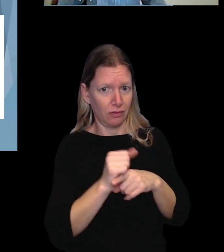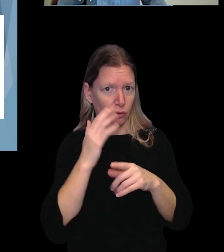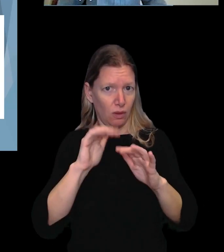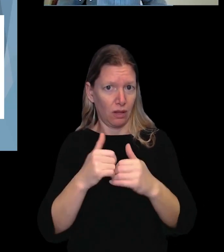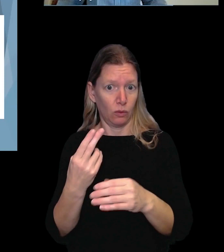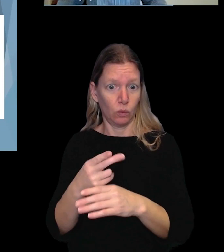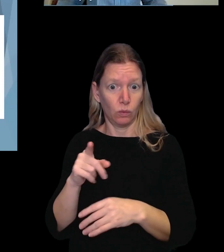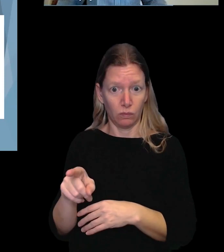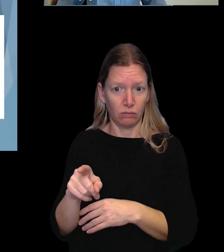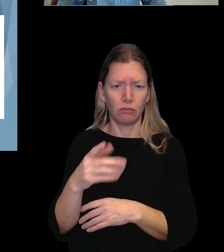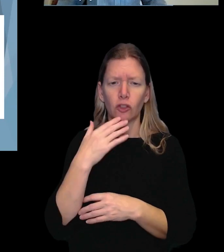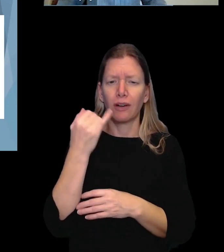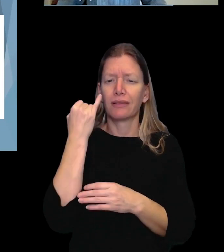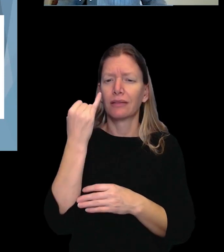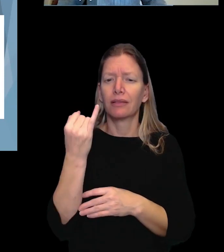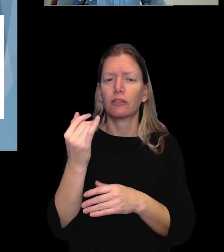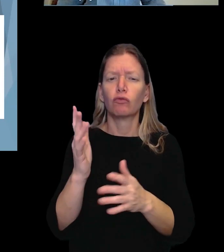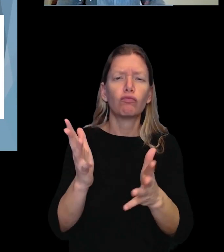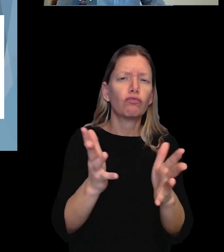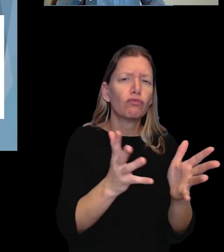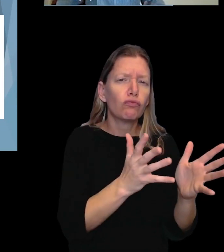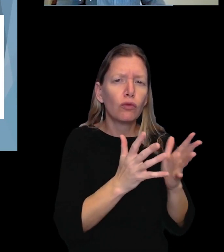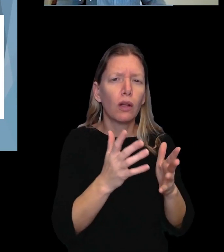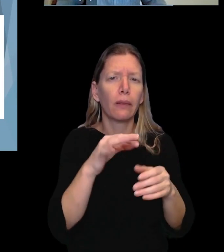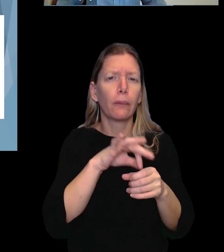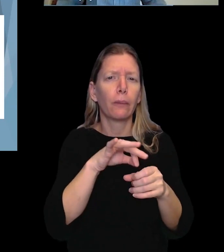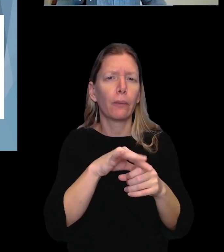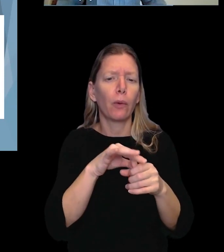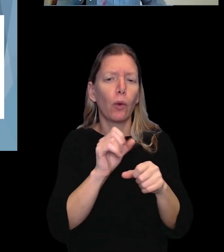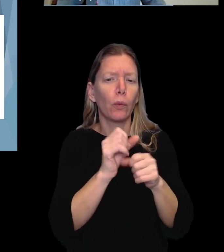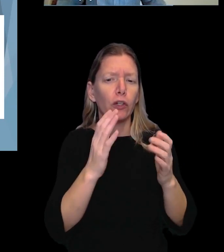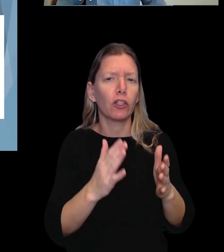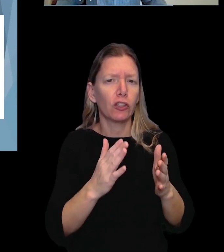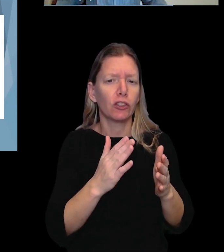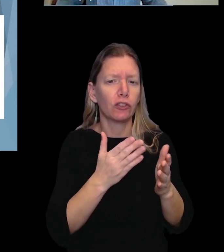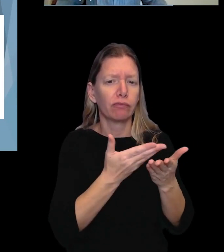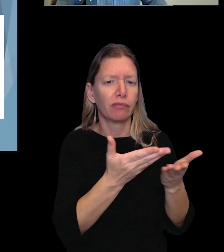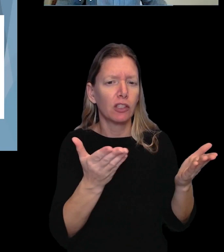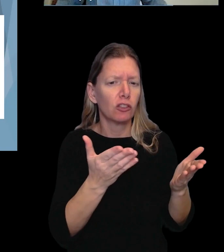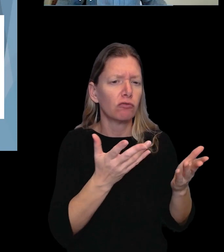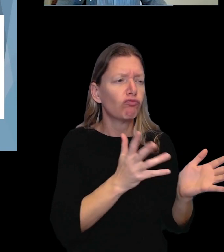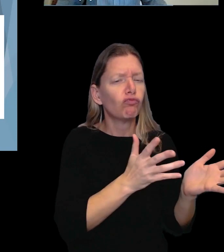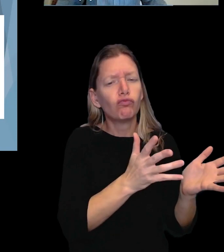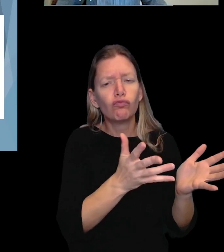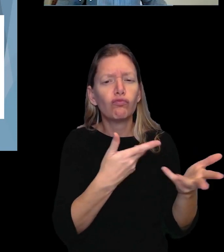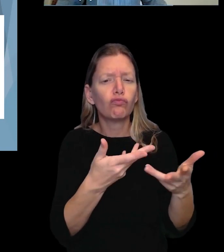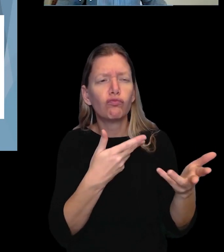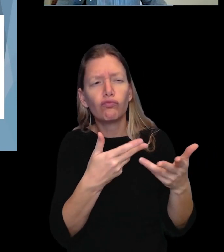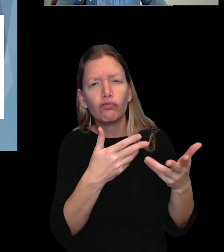that staff have been trained. It's a good idea sometimes to just talk to the poll workers that are